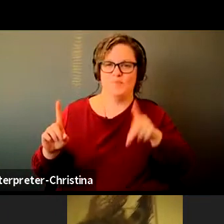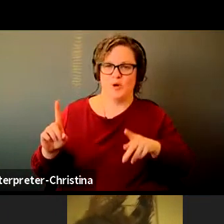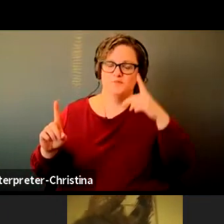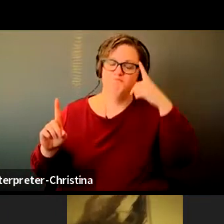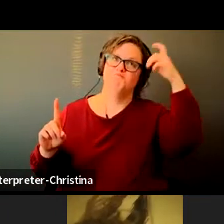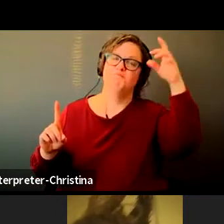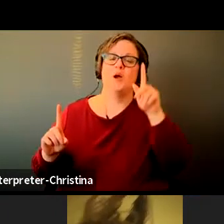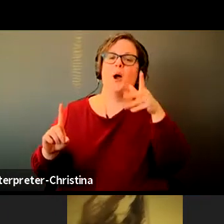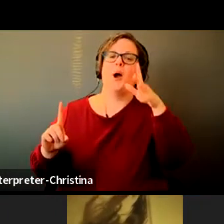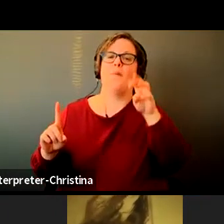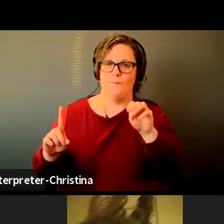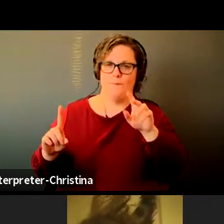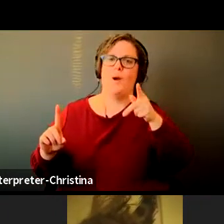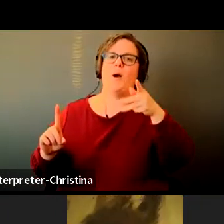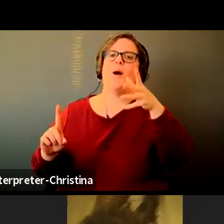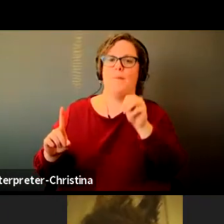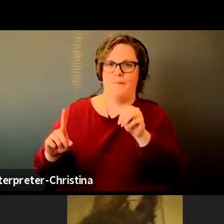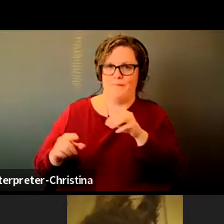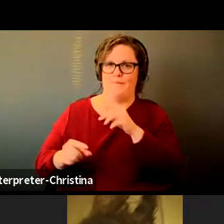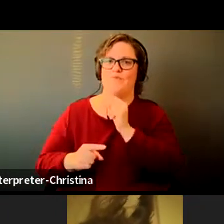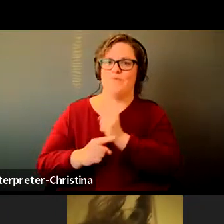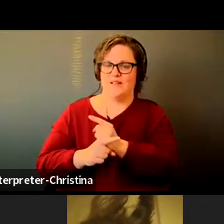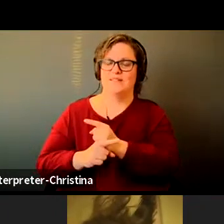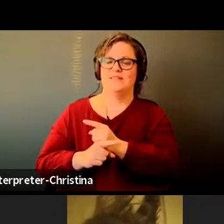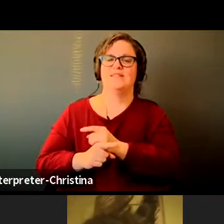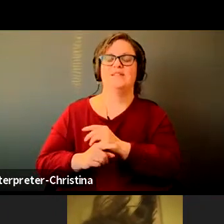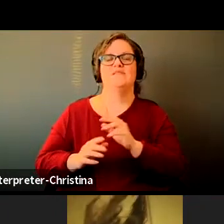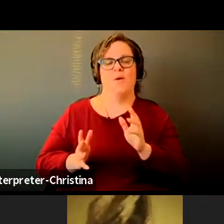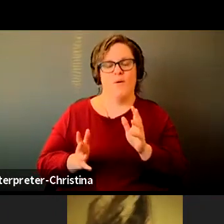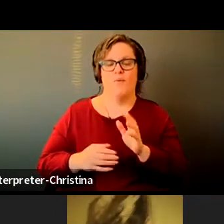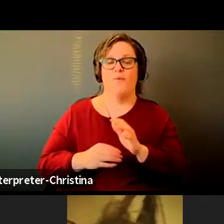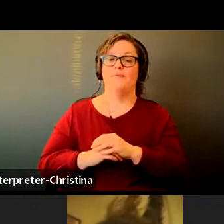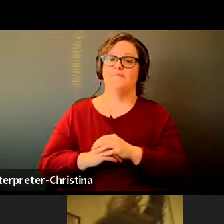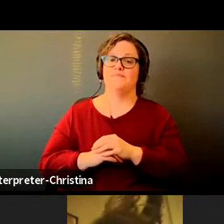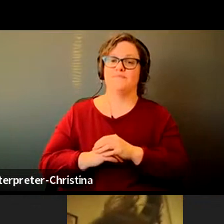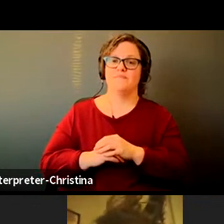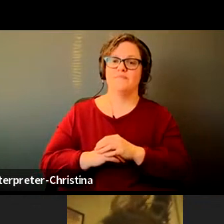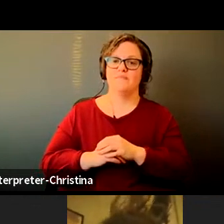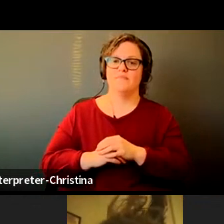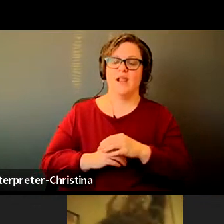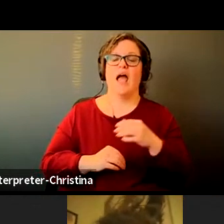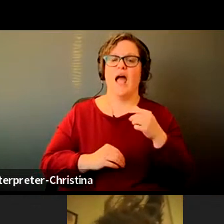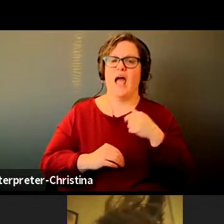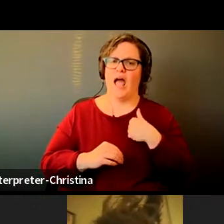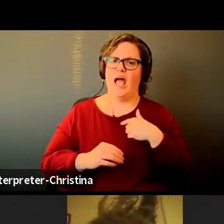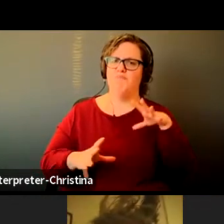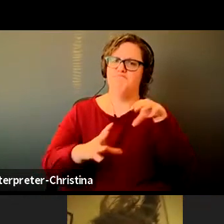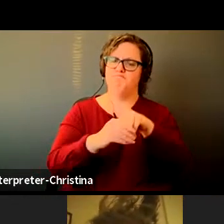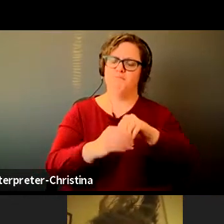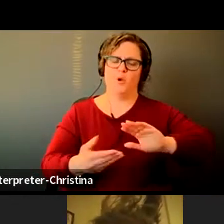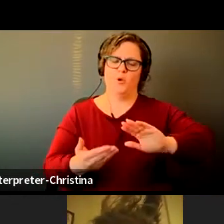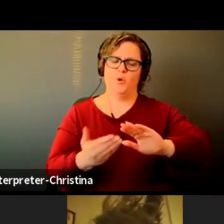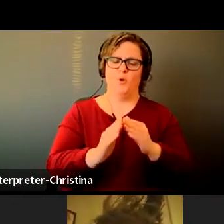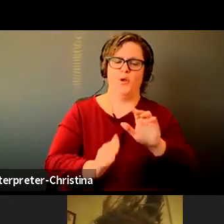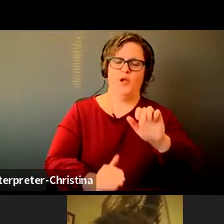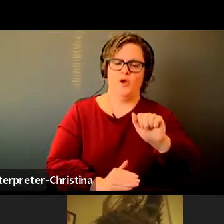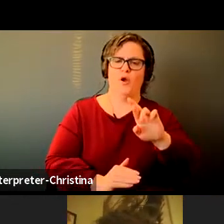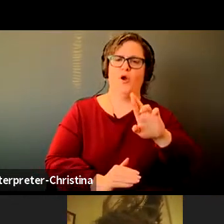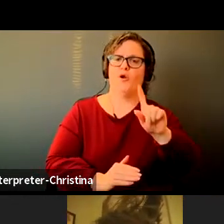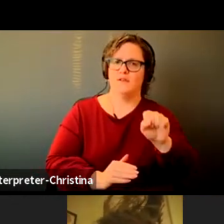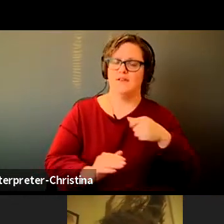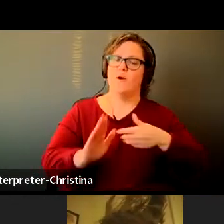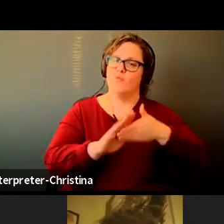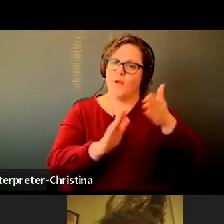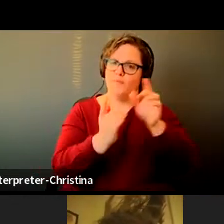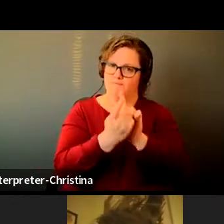you know, it's one of the, I mean, the other part of my practice is that I actually have a community arts practice, right? Like, I run a lot of mentorship programs, I work